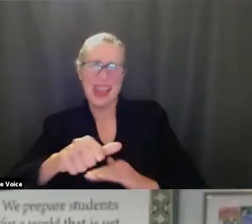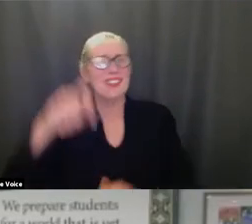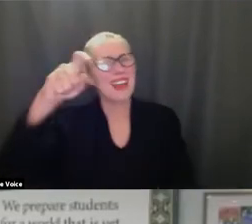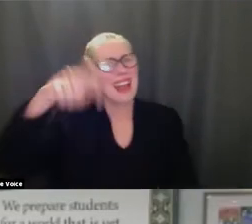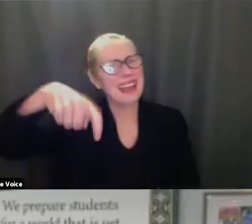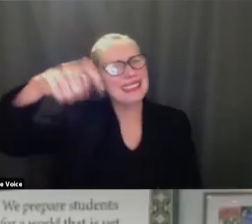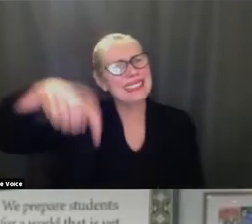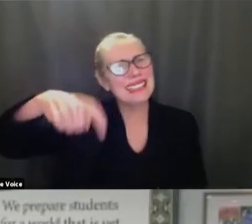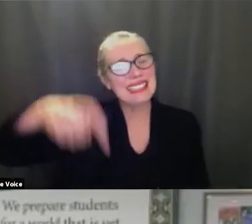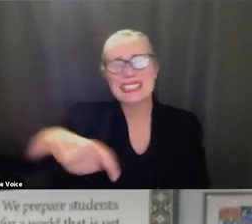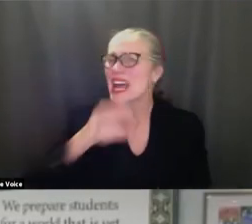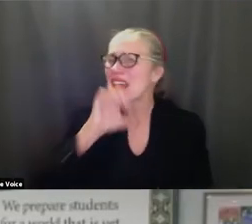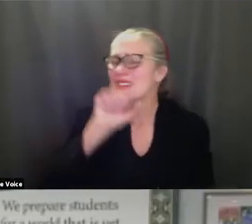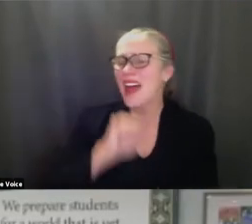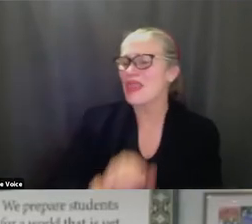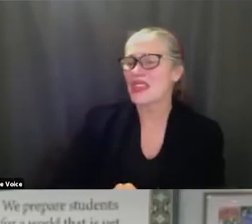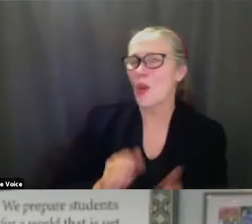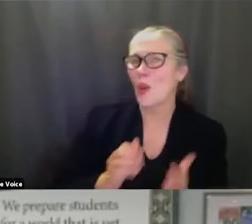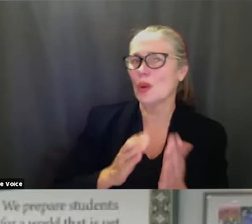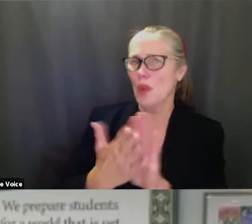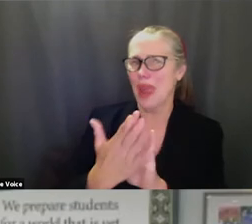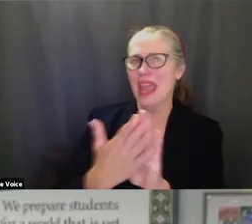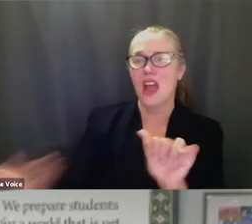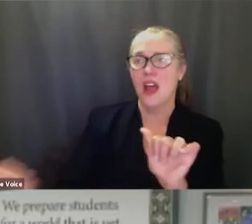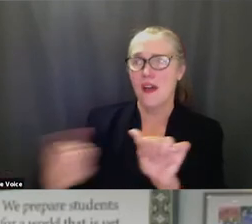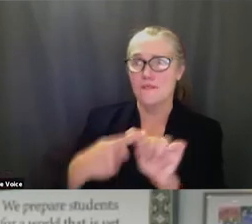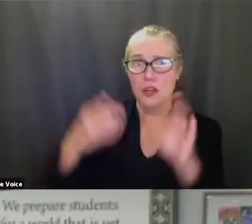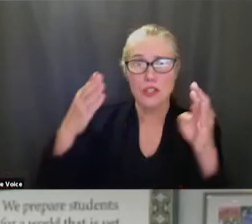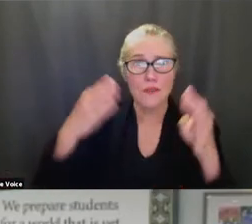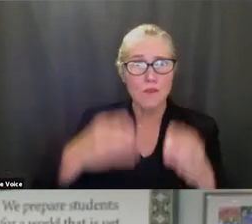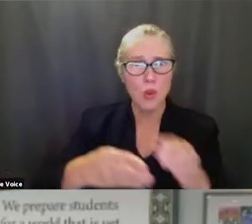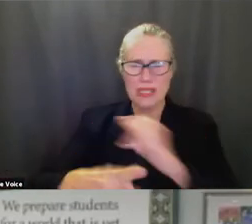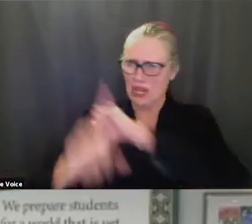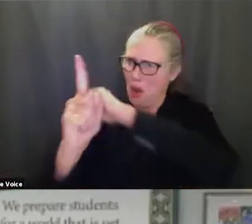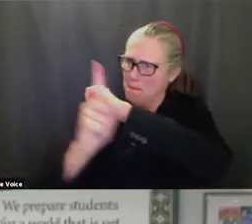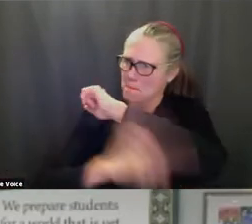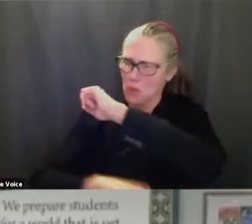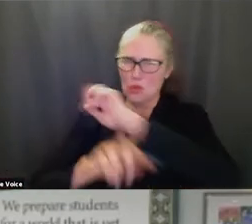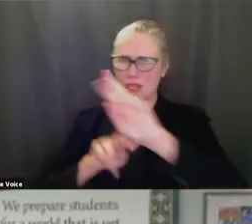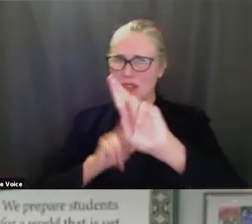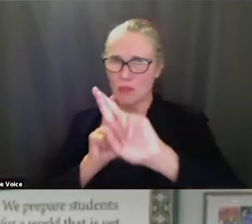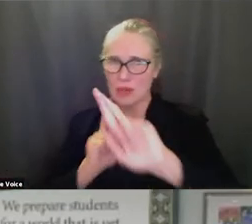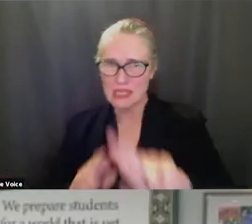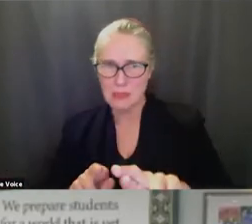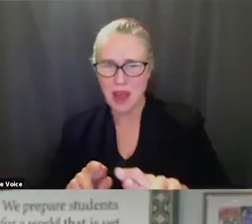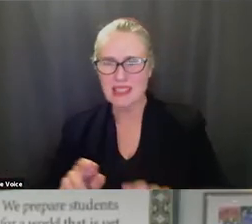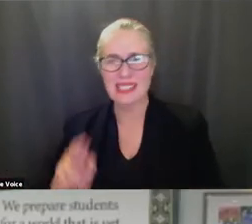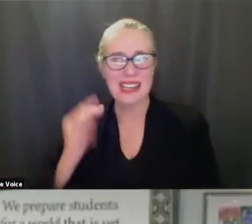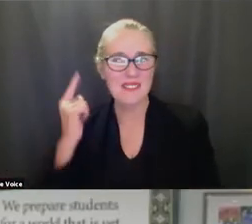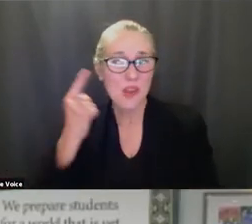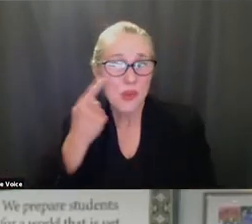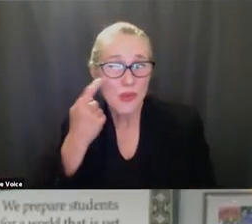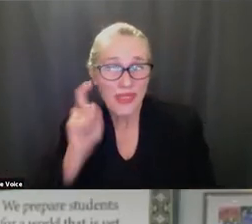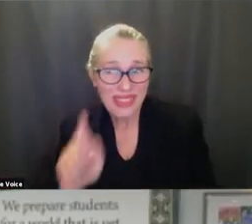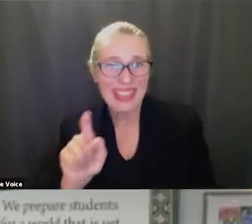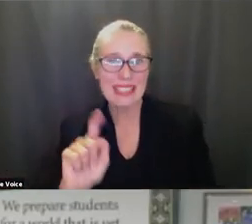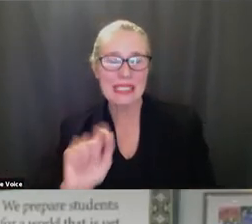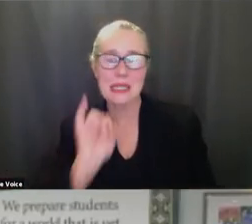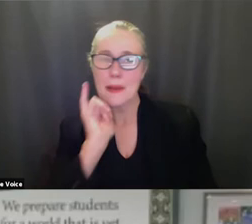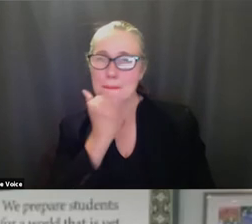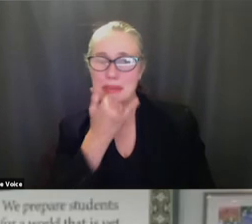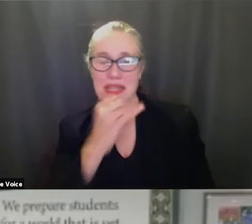rather than the old routine of first focusing on a punitive response to misbehaviors we